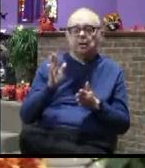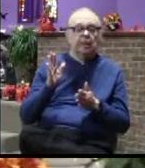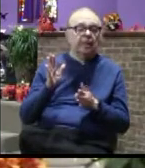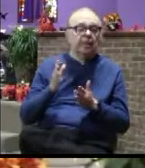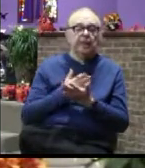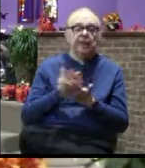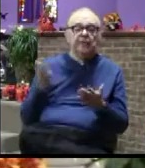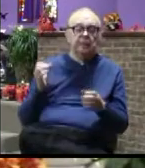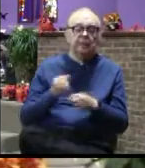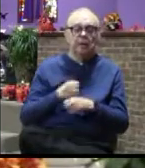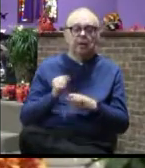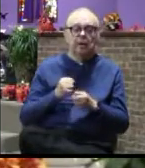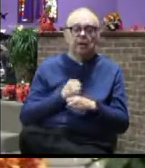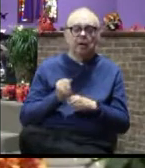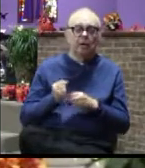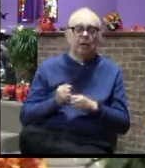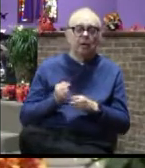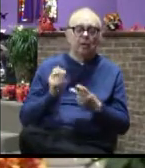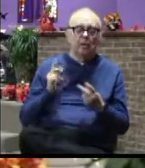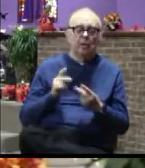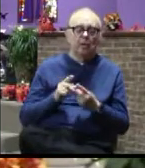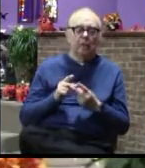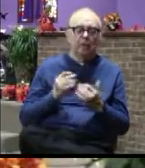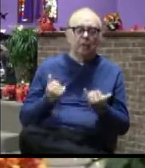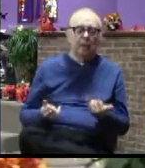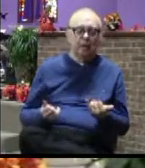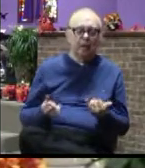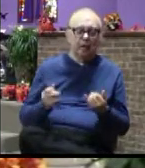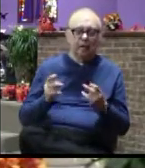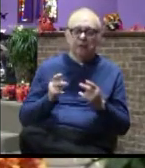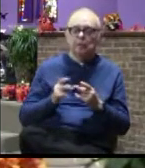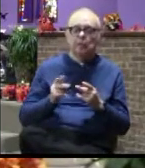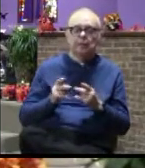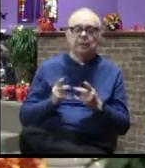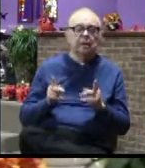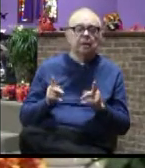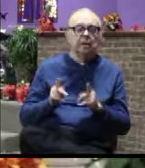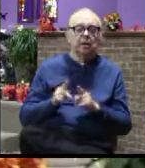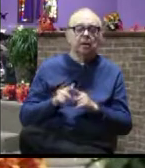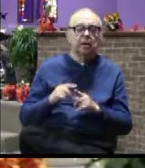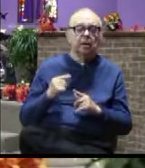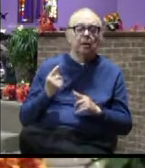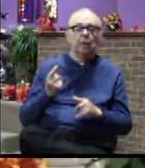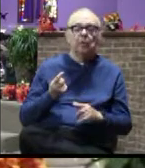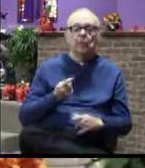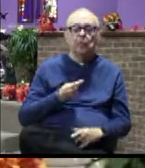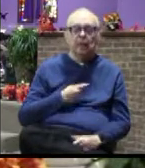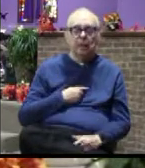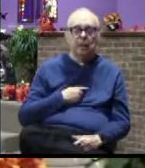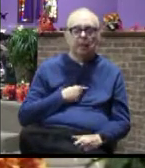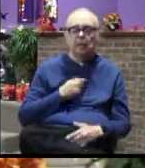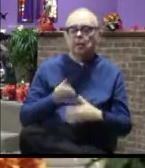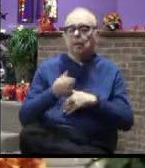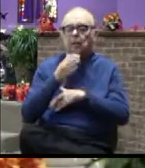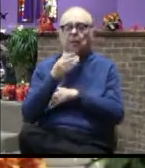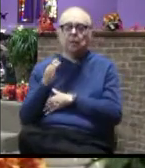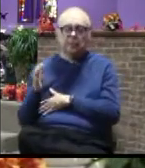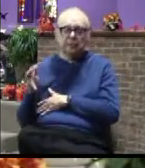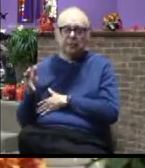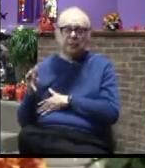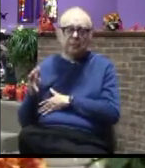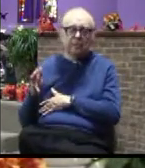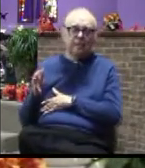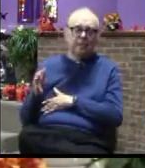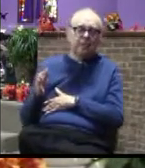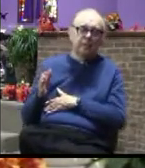his creation which was meant to be perfect will now be perfect just like we will be perfect so all the trees